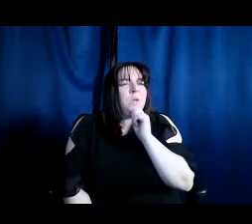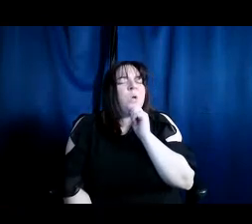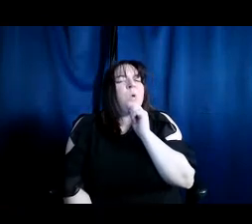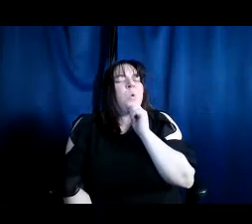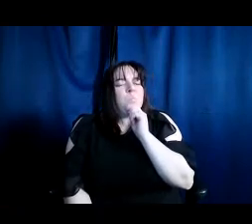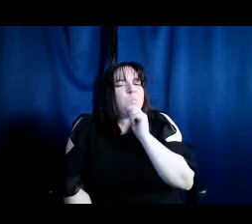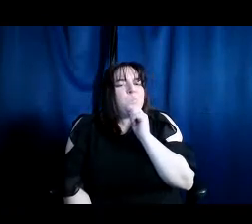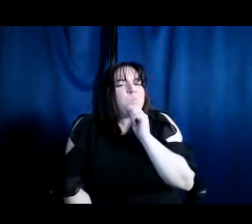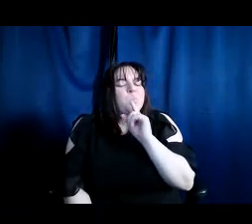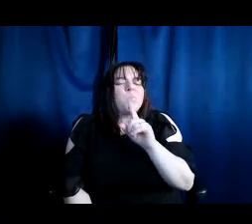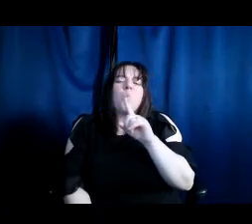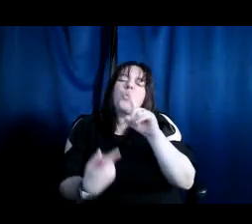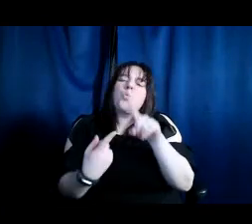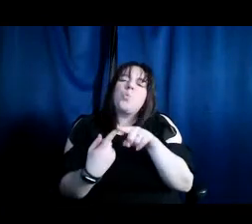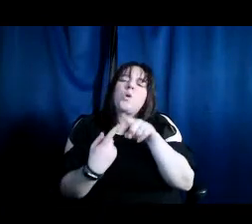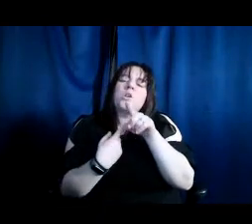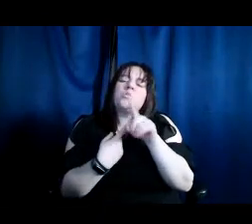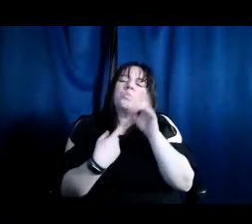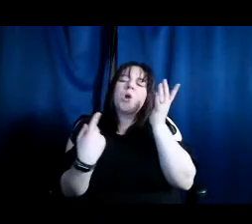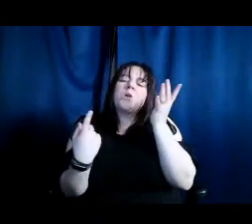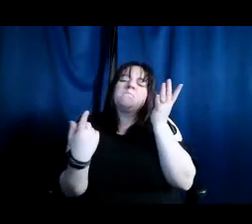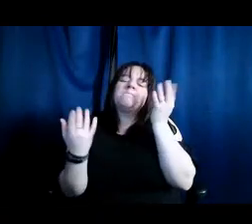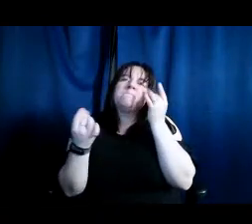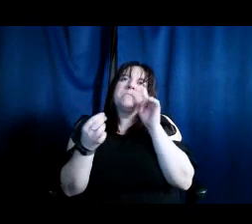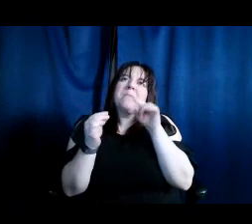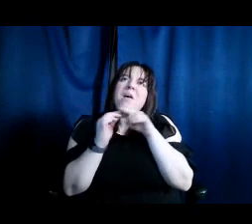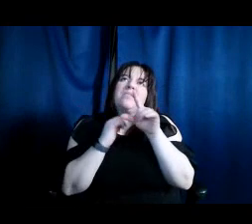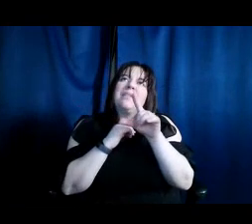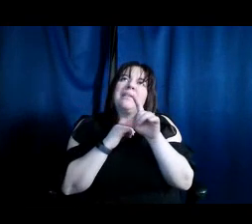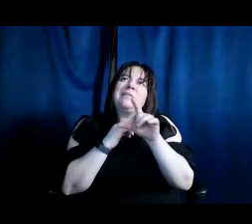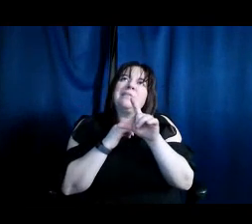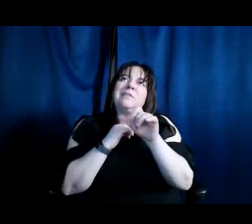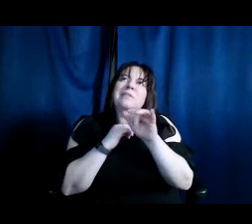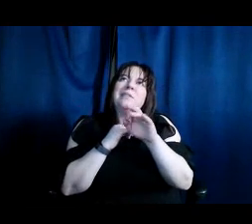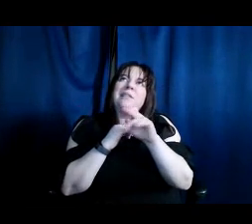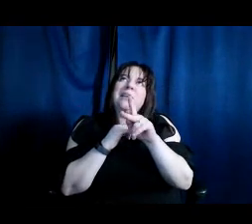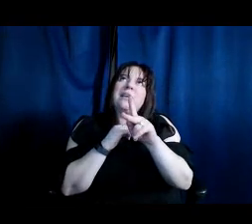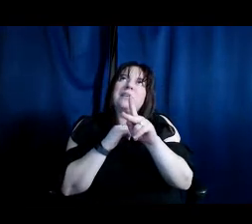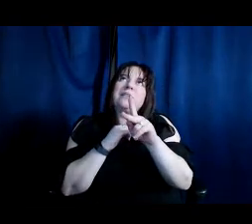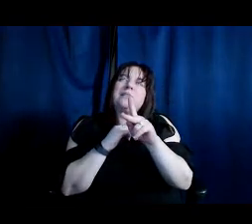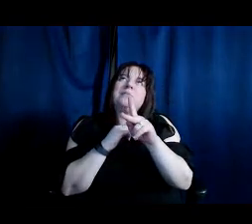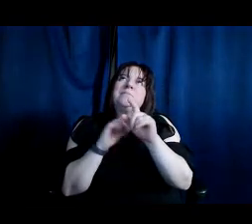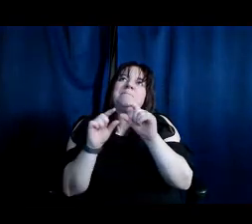when you're thinking through the link text, you may want to